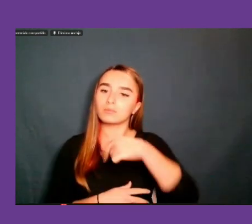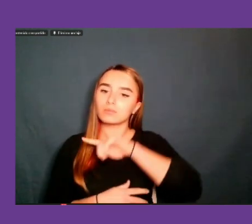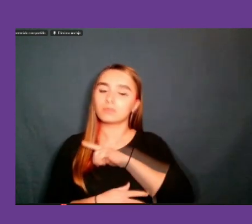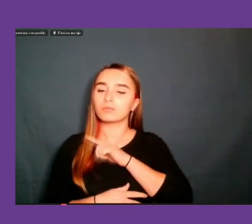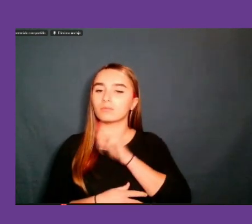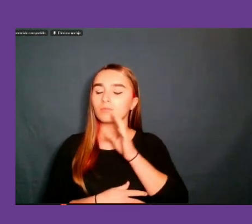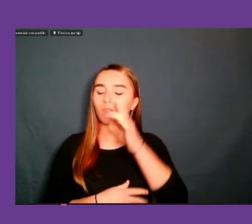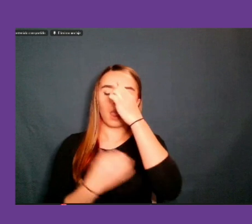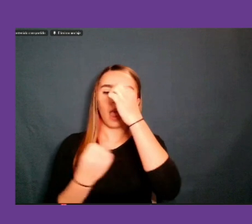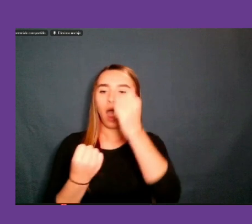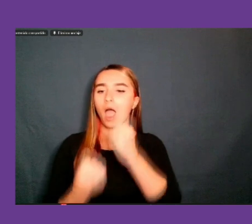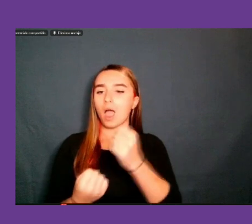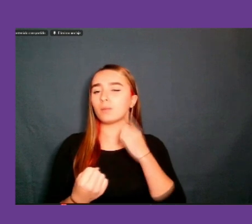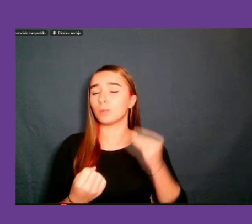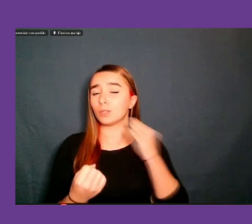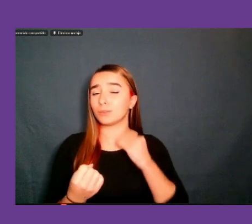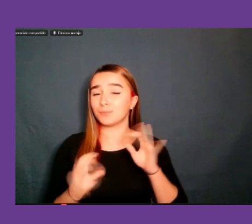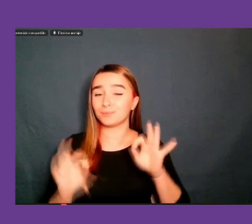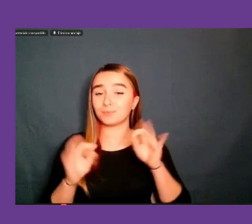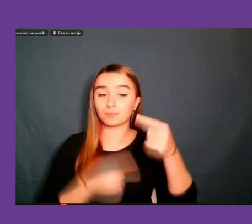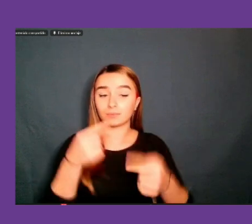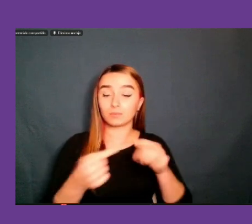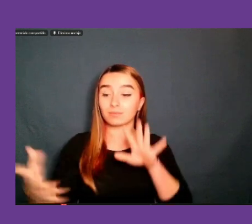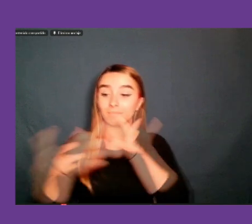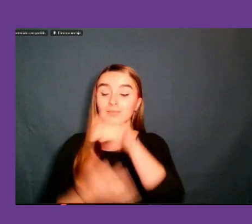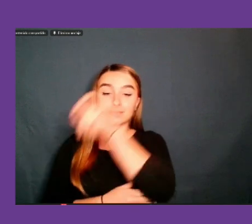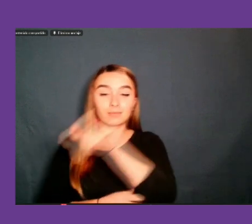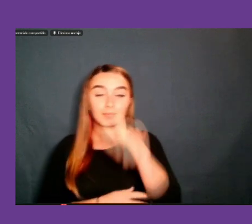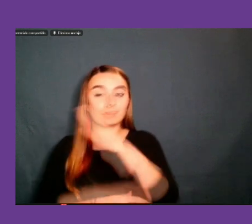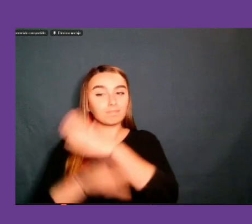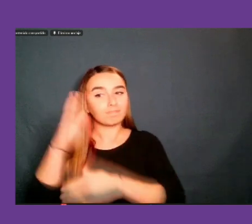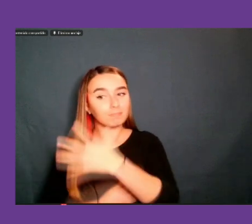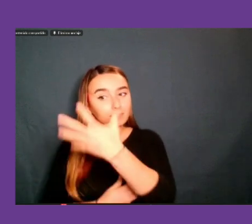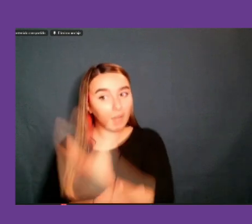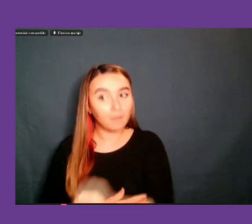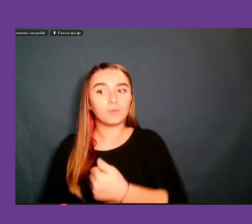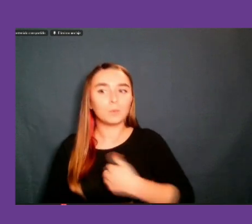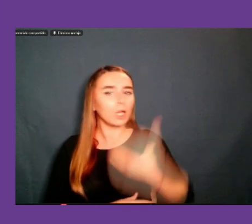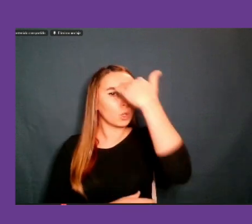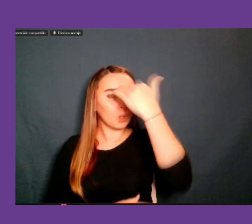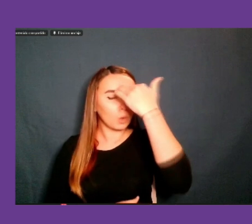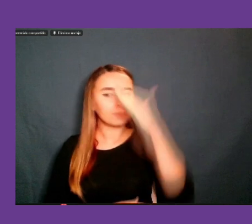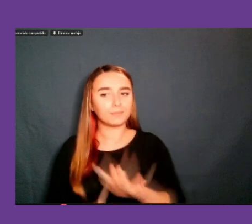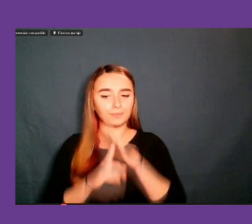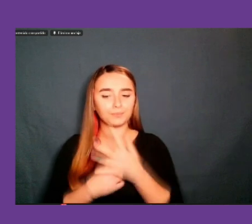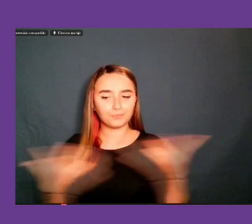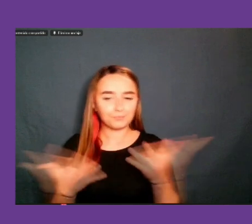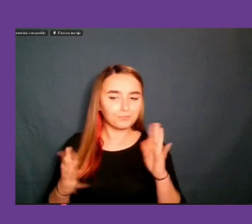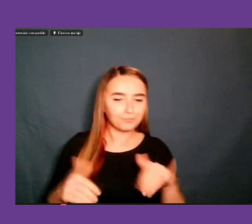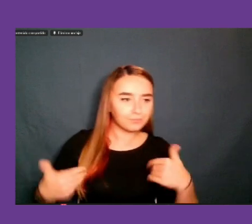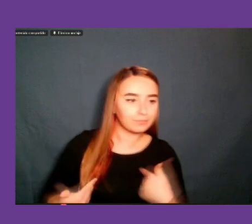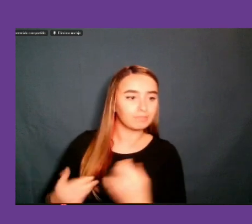on policies related to persons with disabilities, and we know what is the situation, thanks to our members,